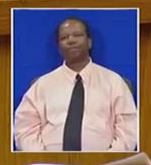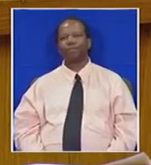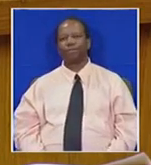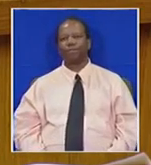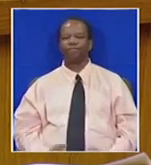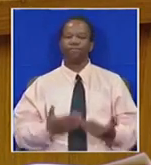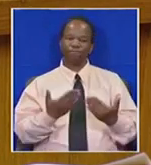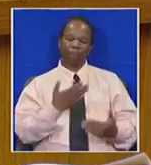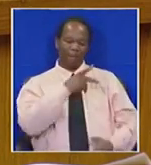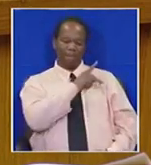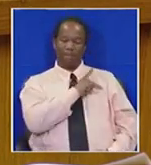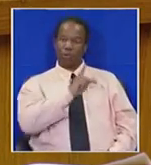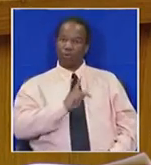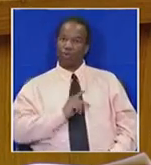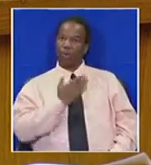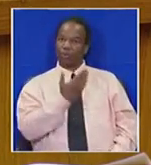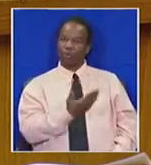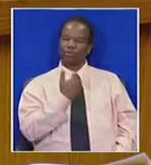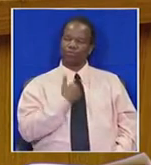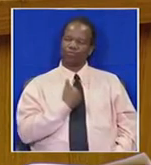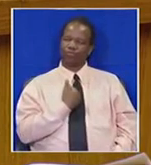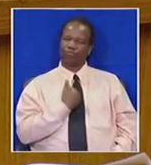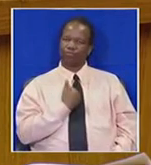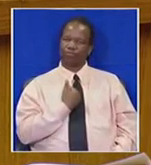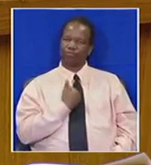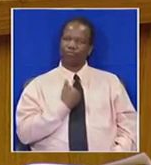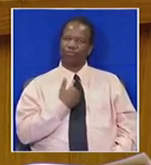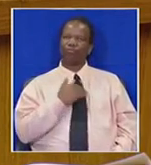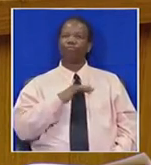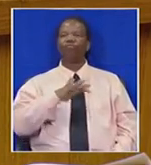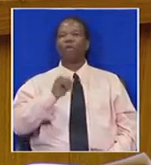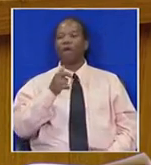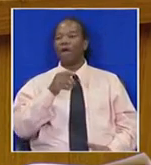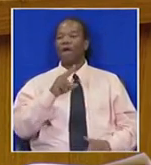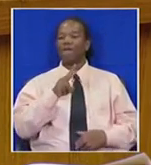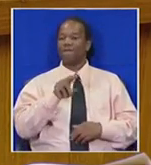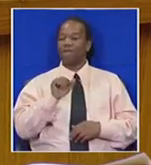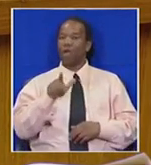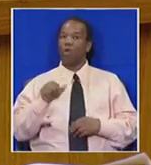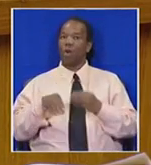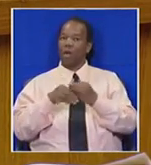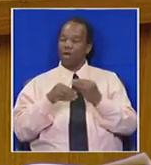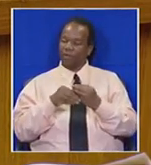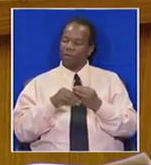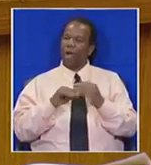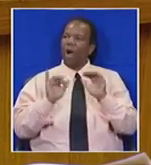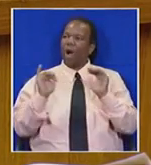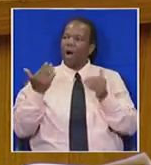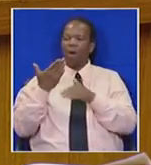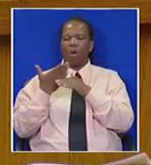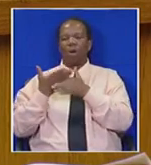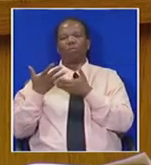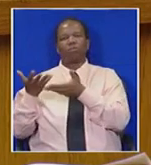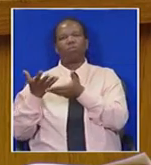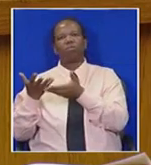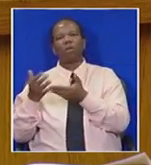Mr. President, we have a value add in our approach to public servants, and this value add is measured in